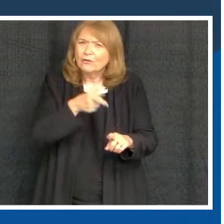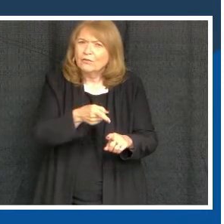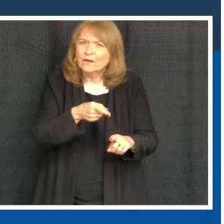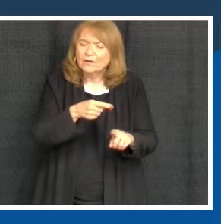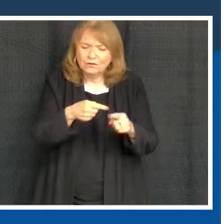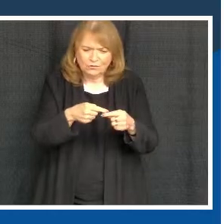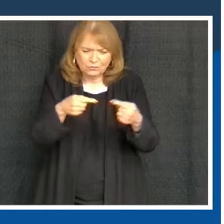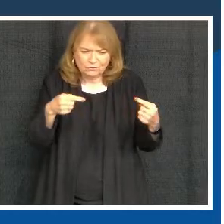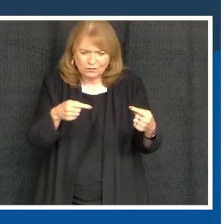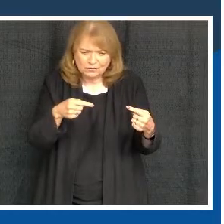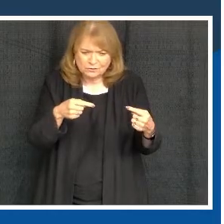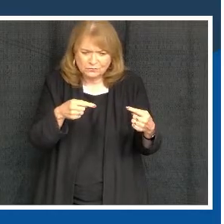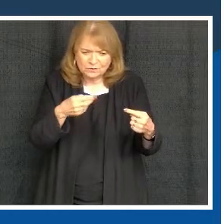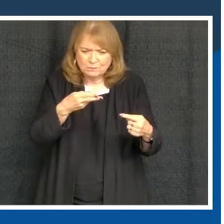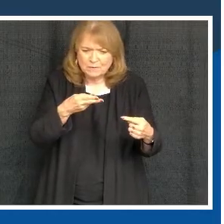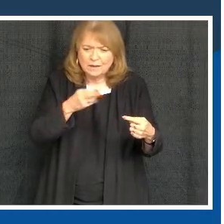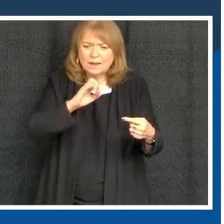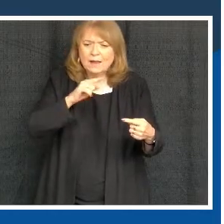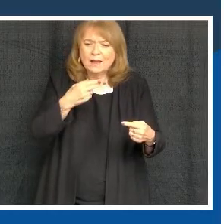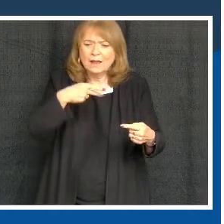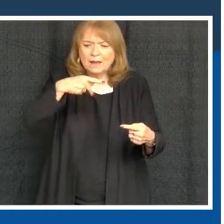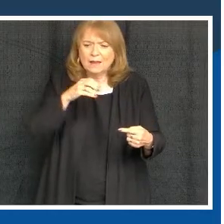across from High Point Road,